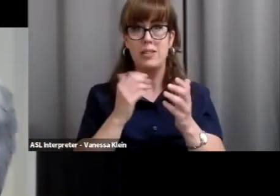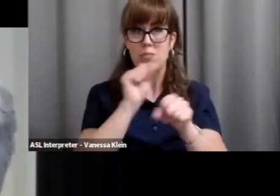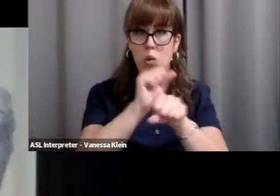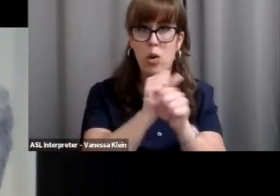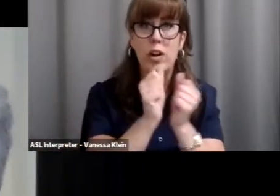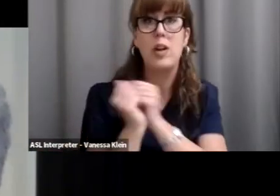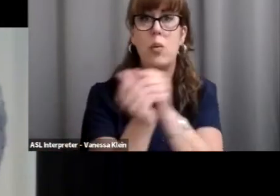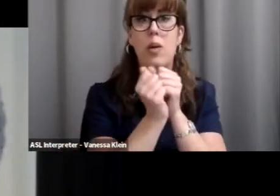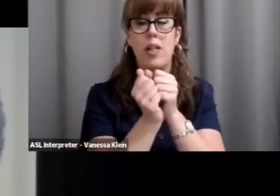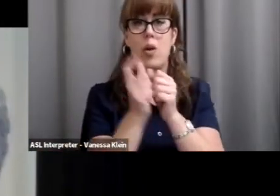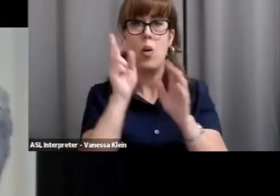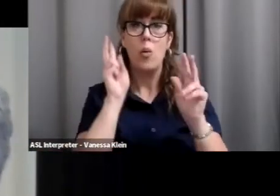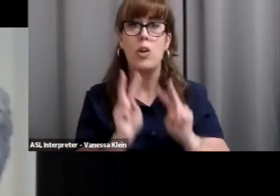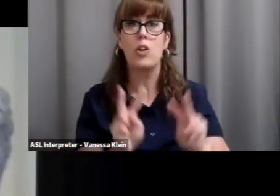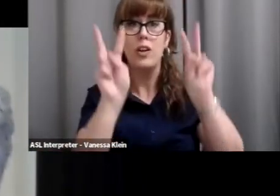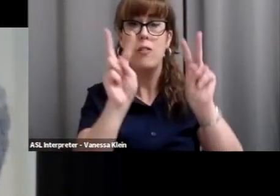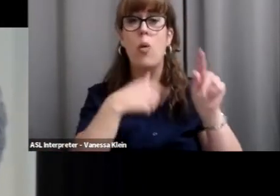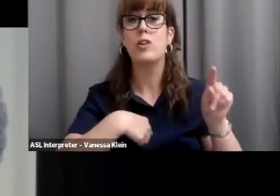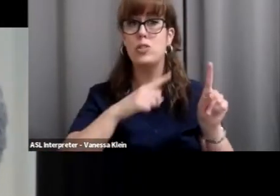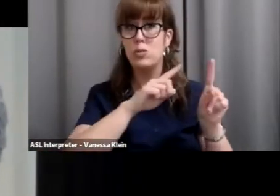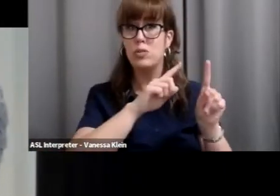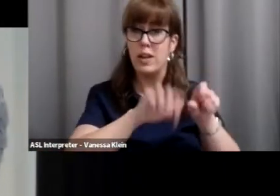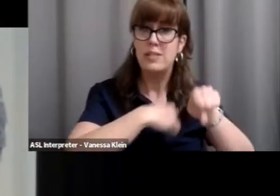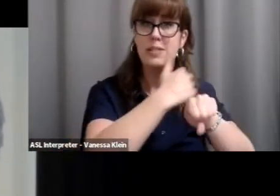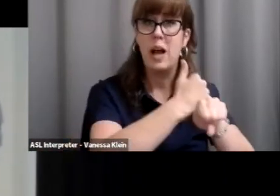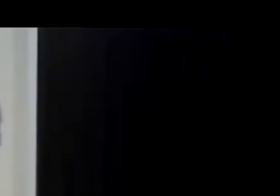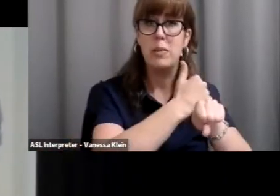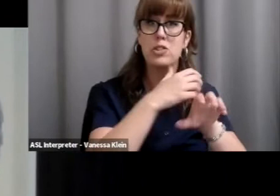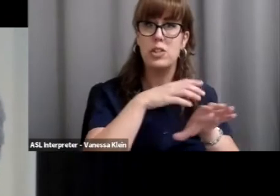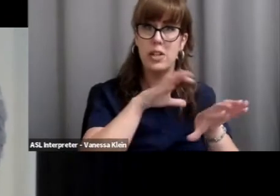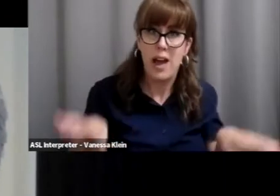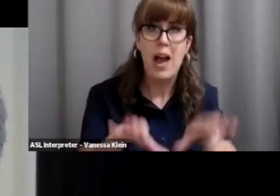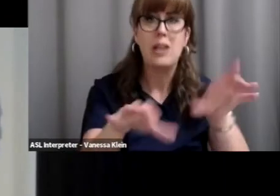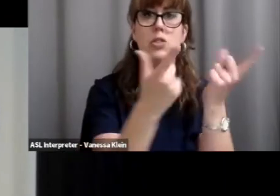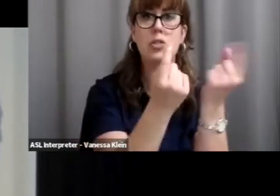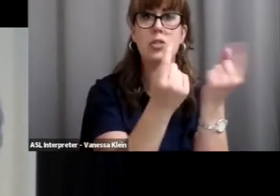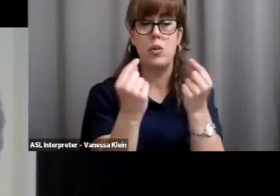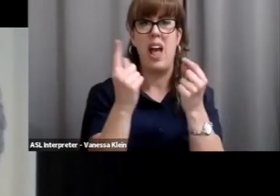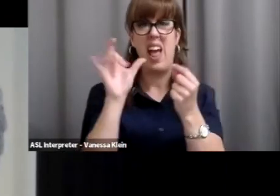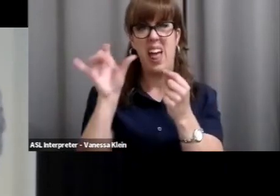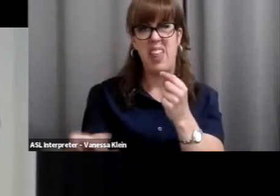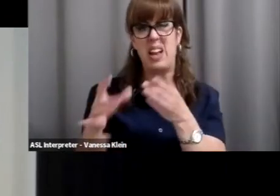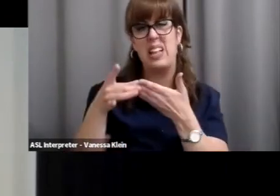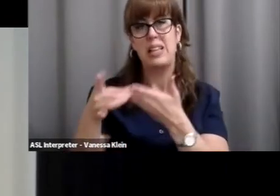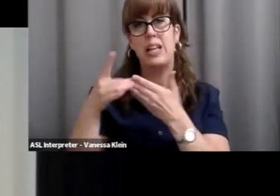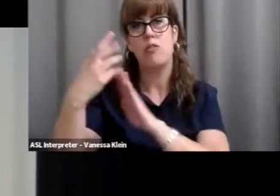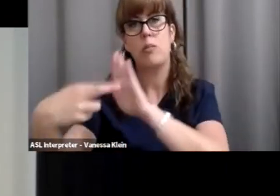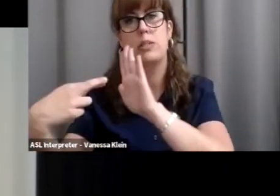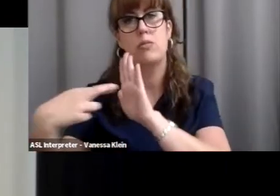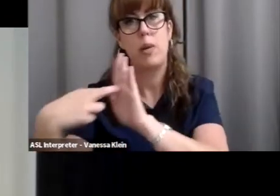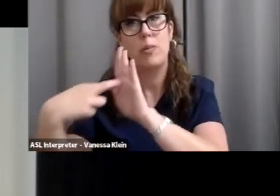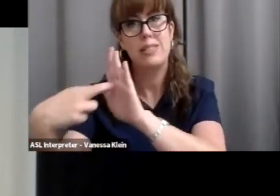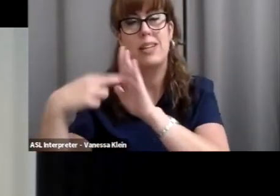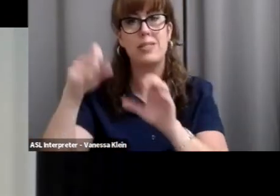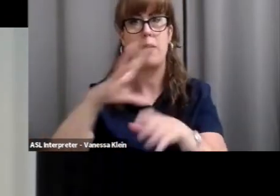into action by engaging leading business representatives. We hope IAA will also